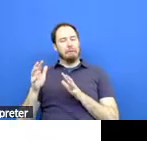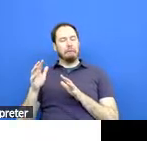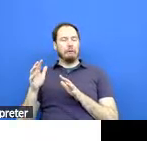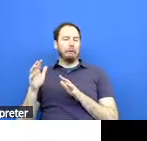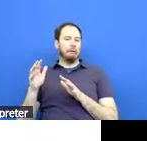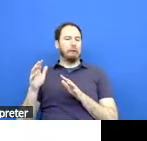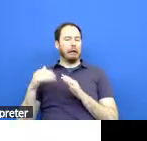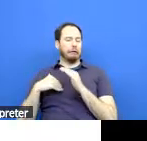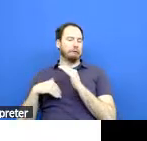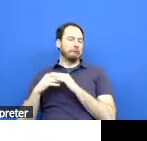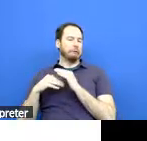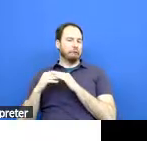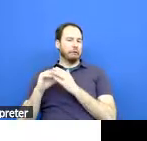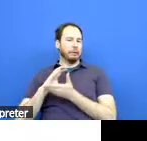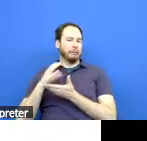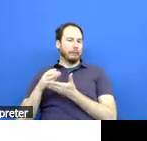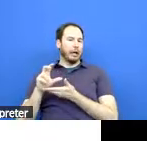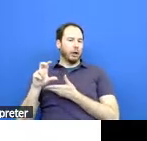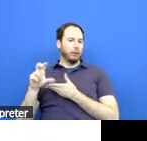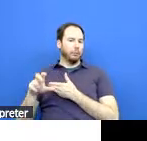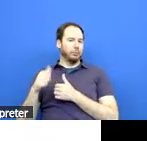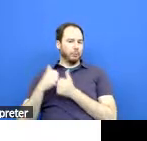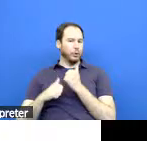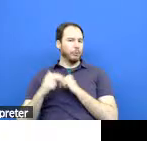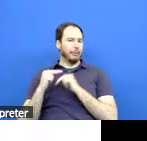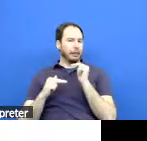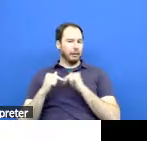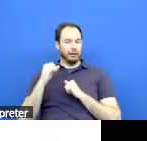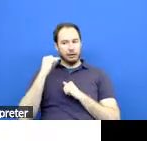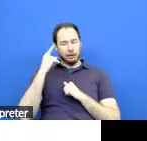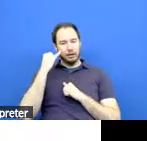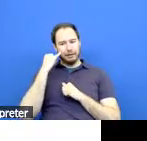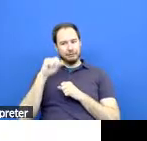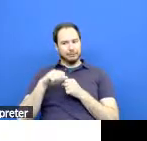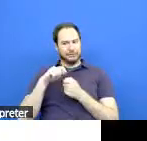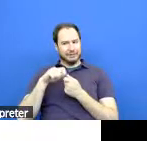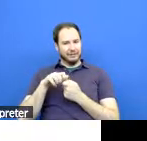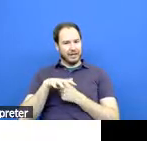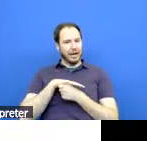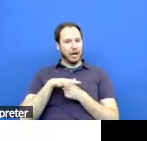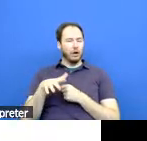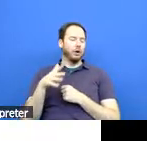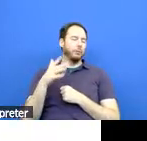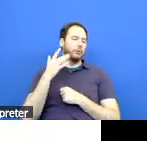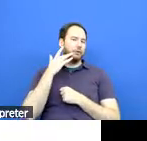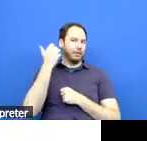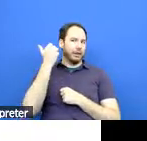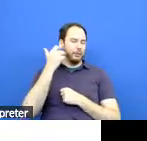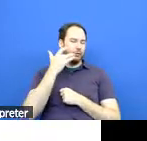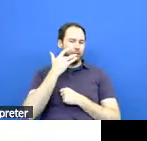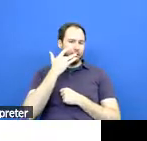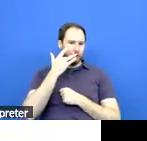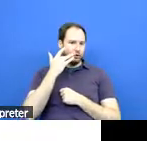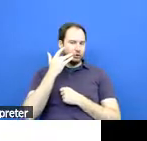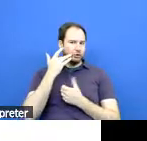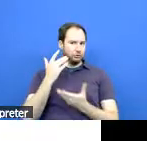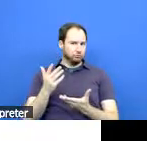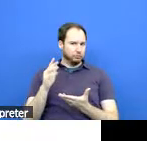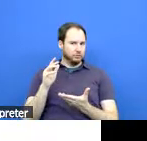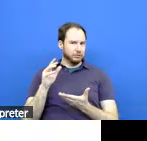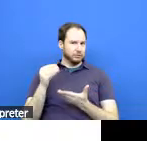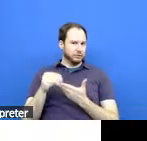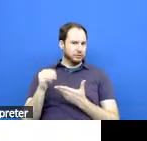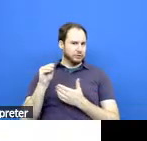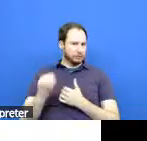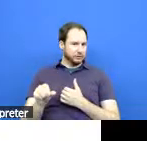there's a maximum amount per building, but if it's in a particular area, they want to see, again, we